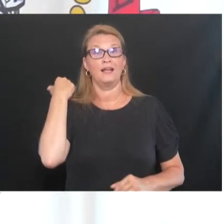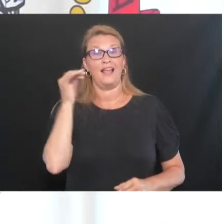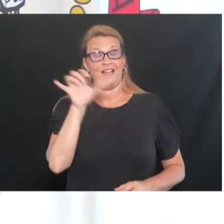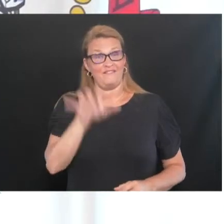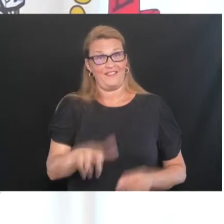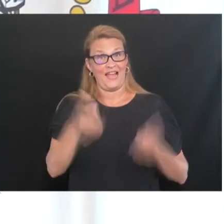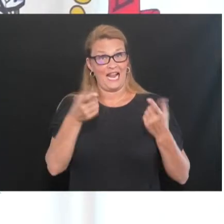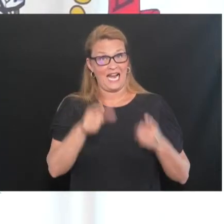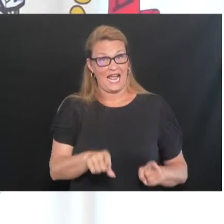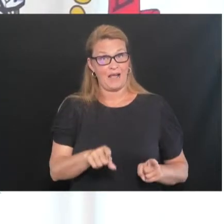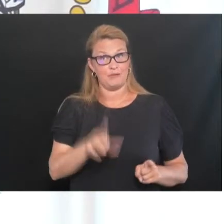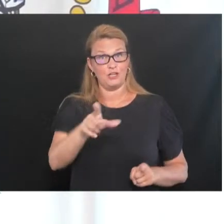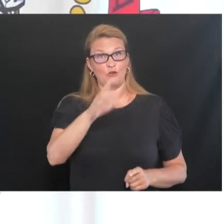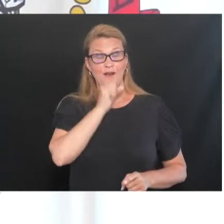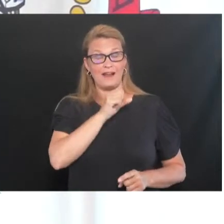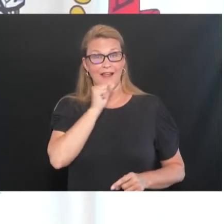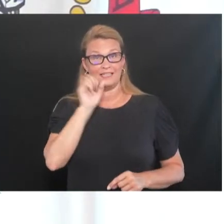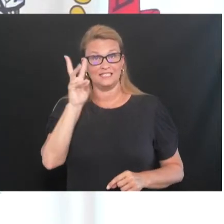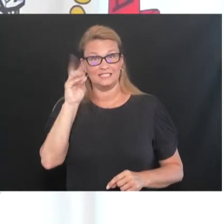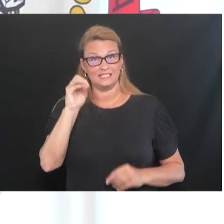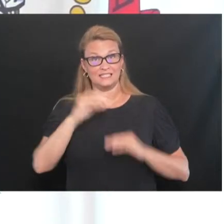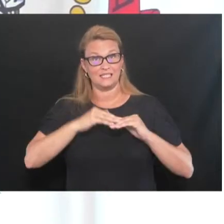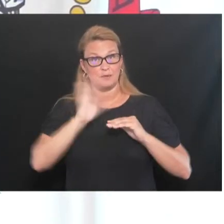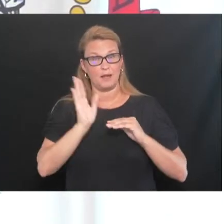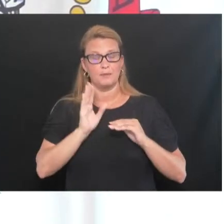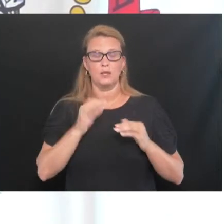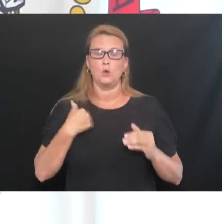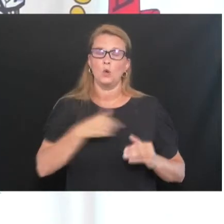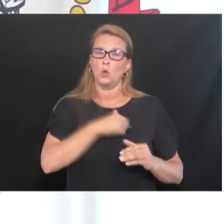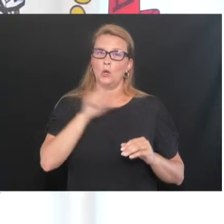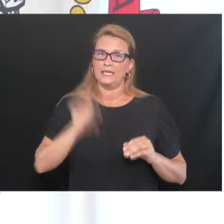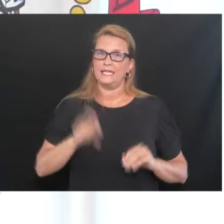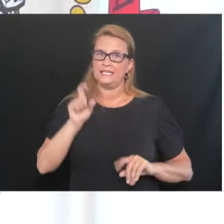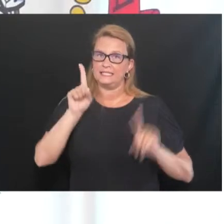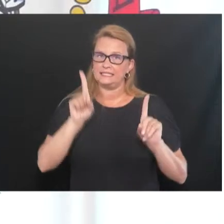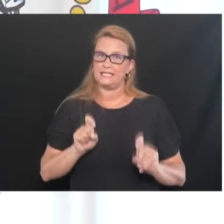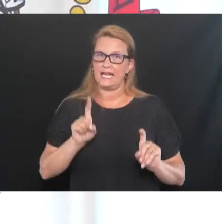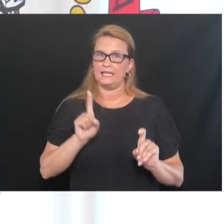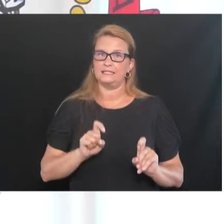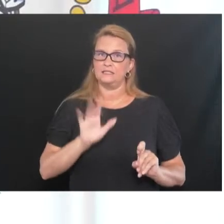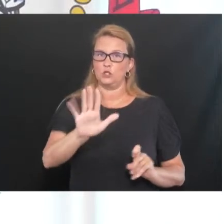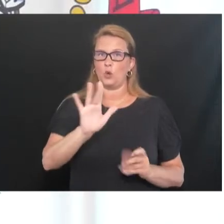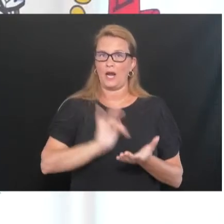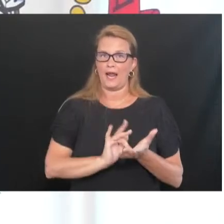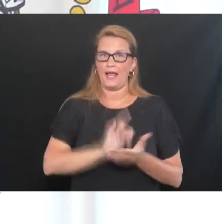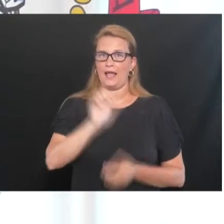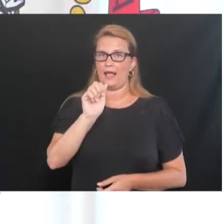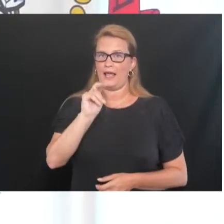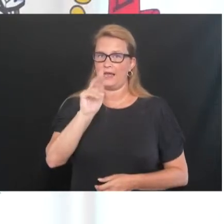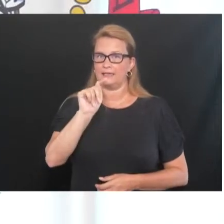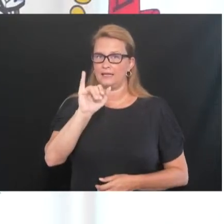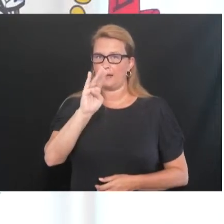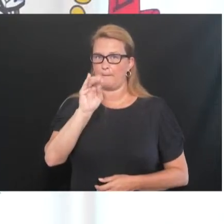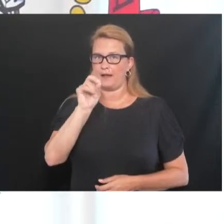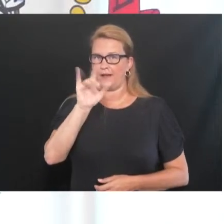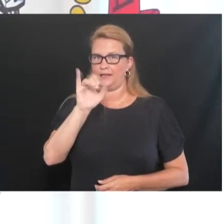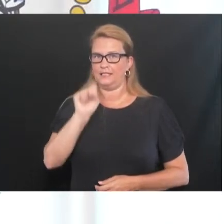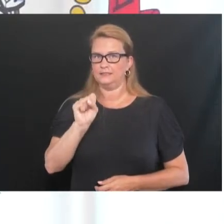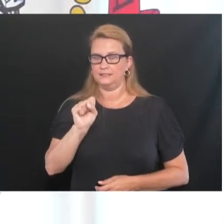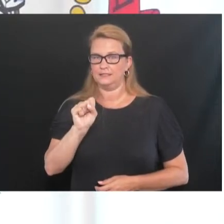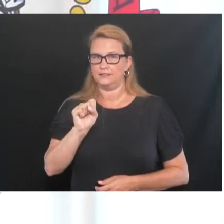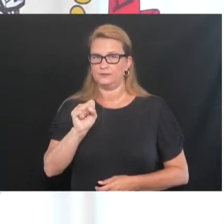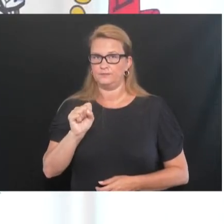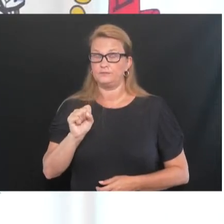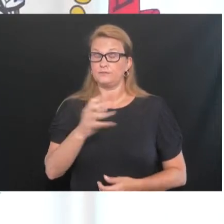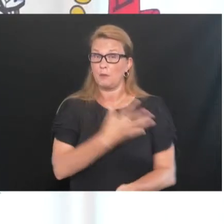and you're 60 years of age and older, we need to evaluate your antibodies. Now, with all that, because we